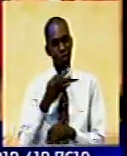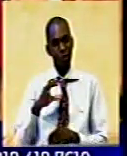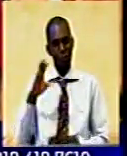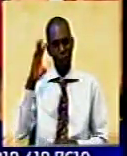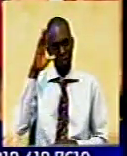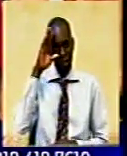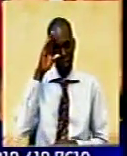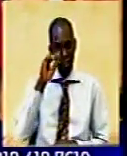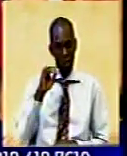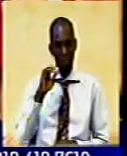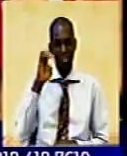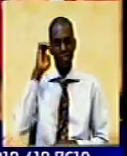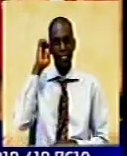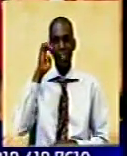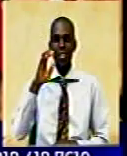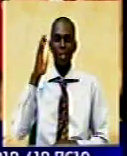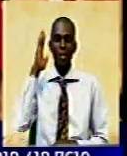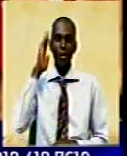Hallelujah.